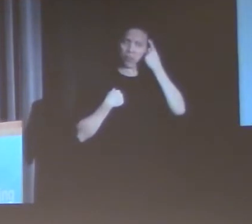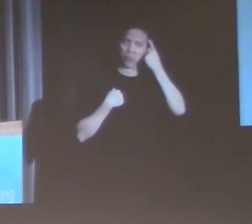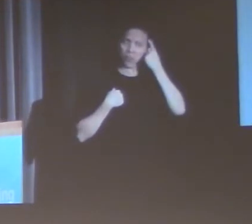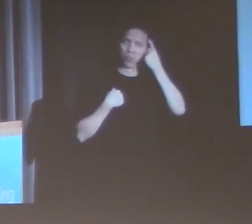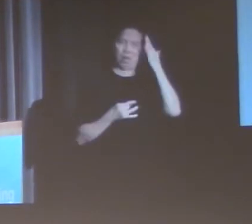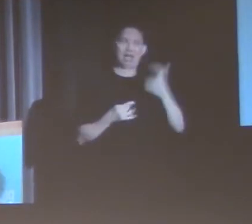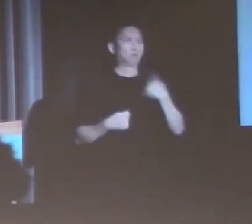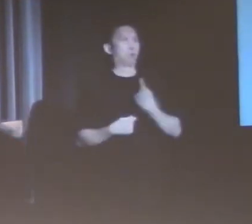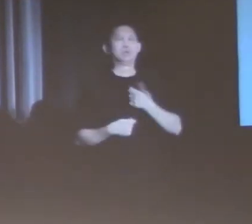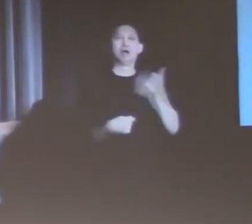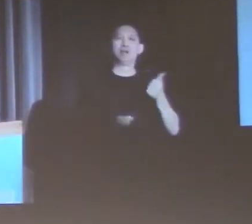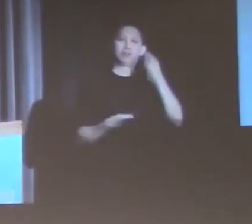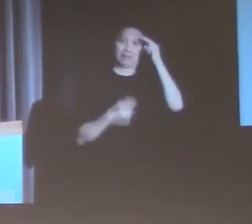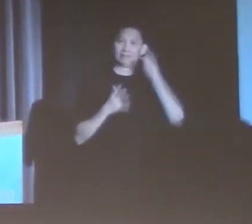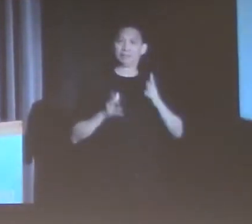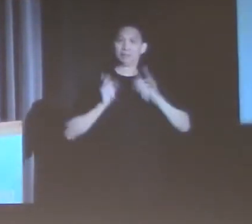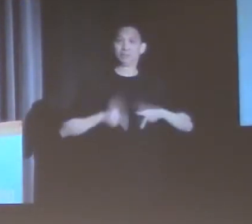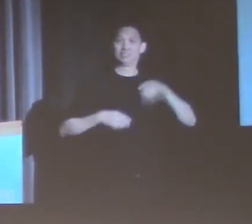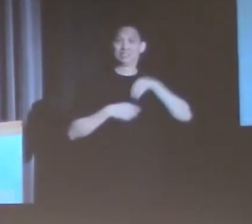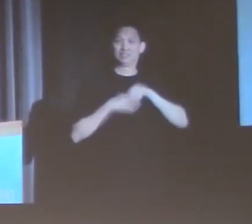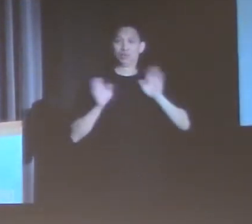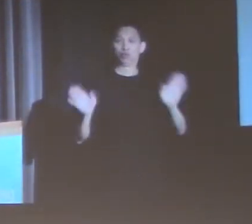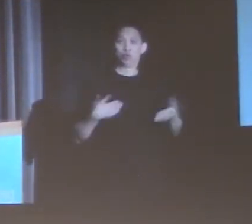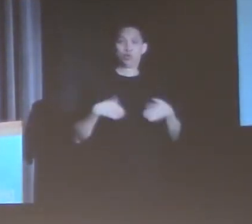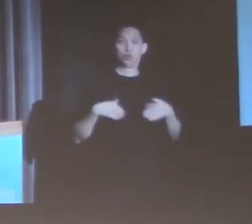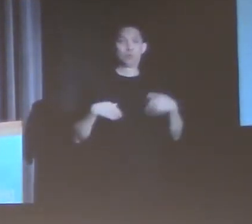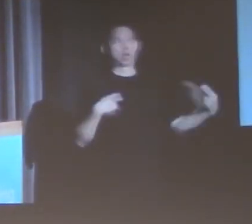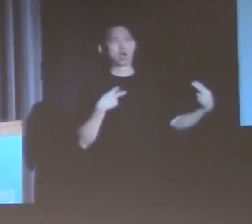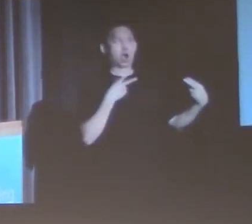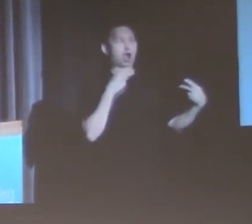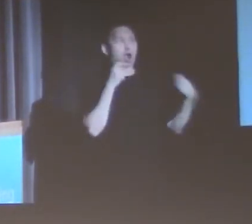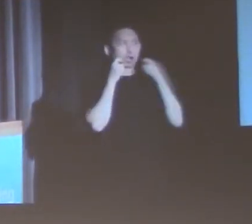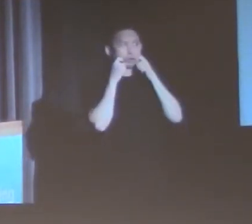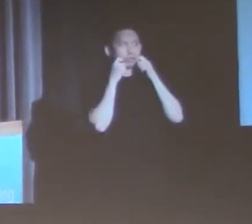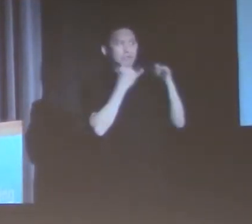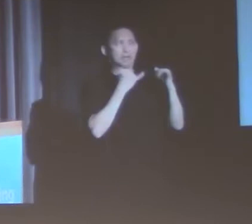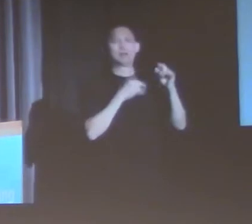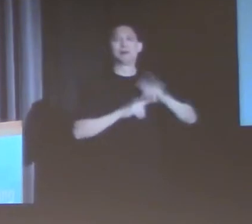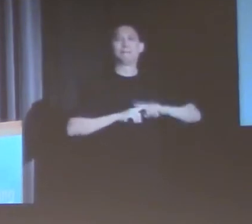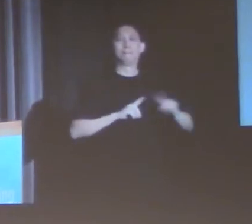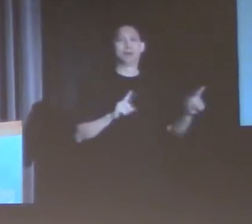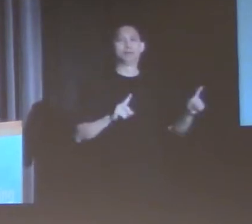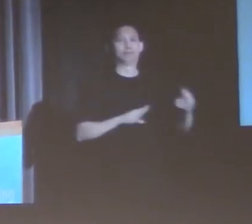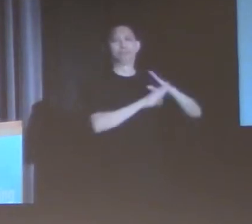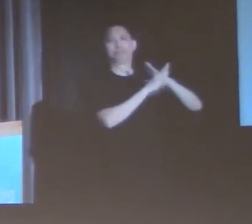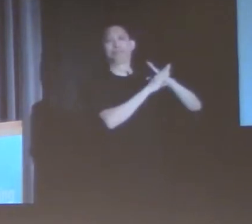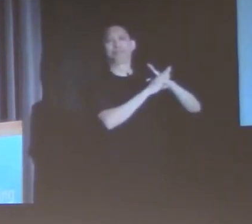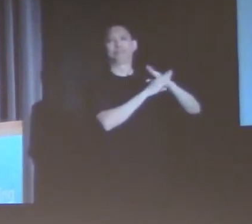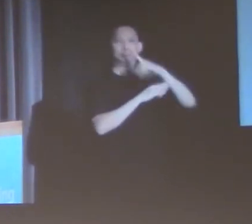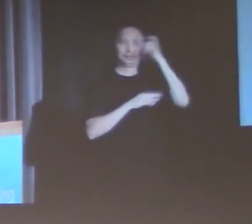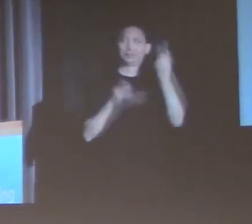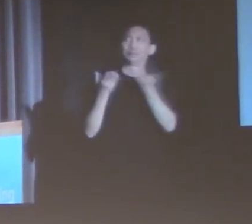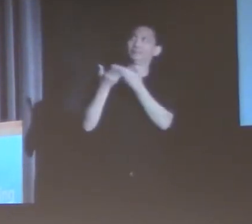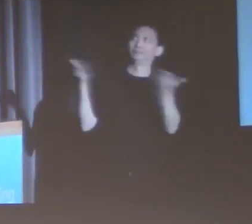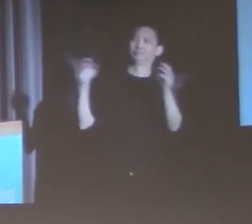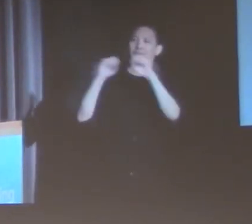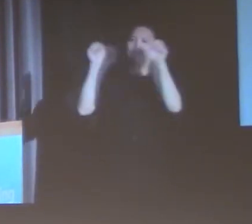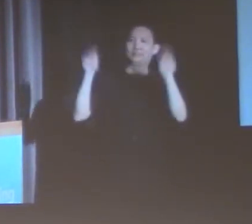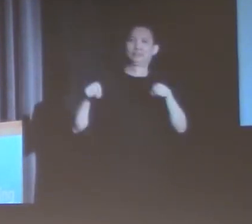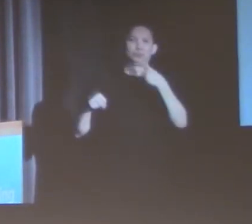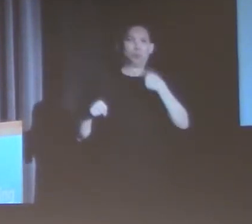Mexican in that room that he could really relate to, and yet we were impeded, by the system, right? And